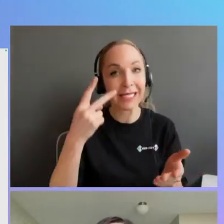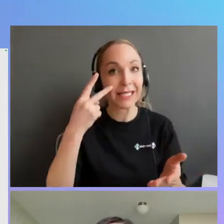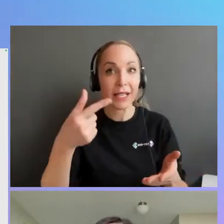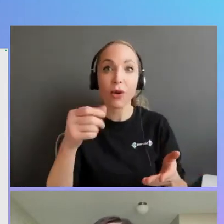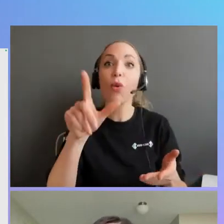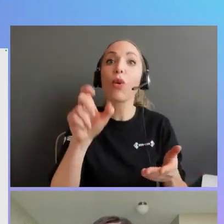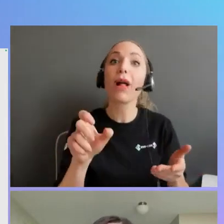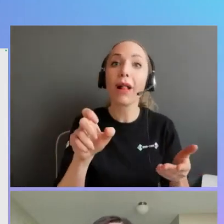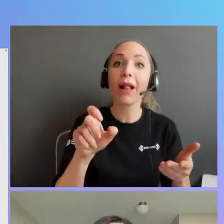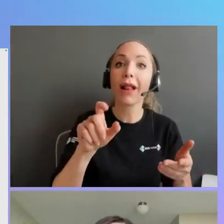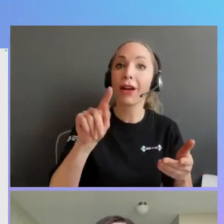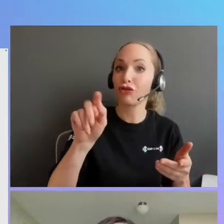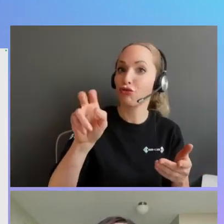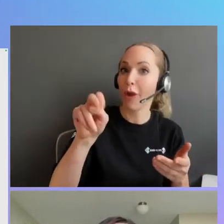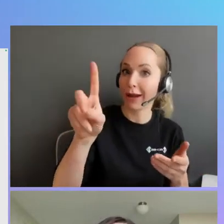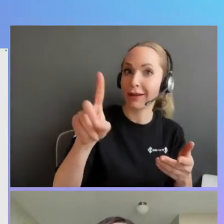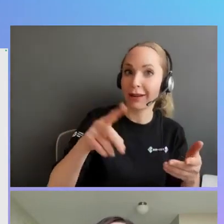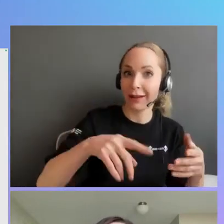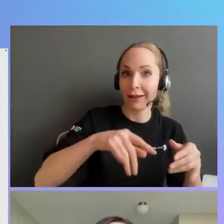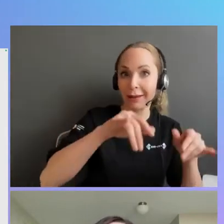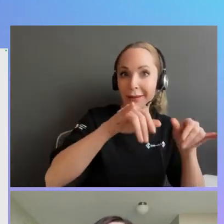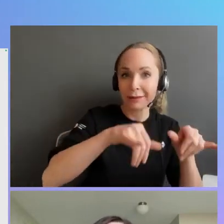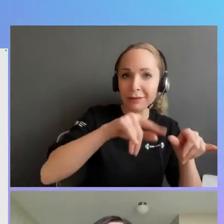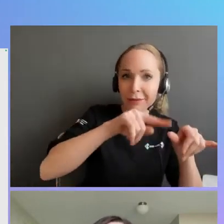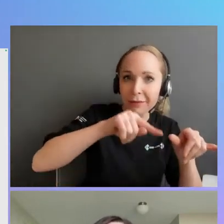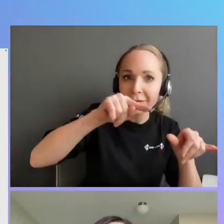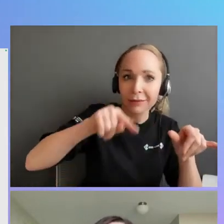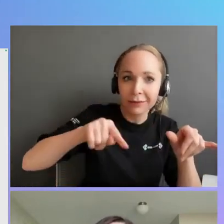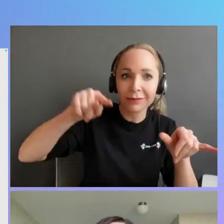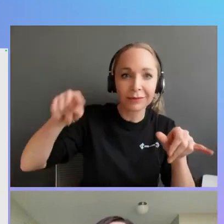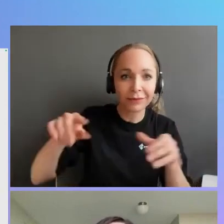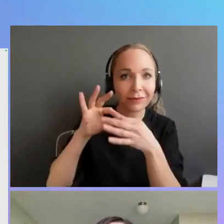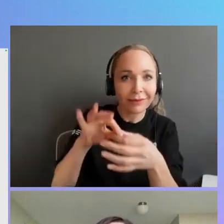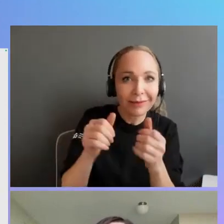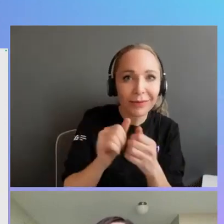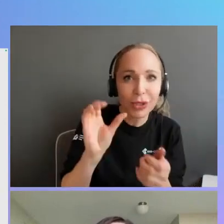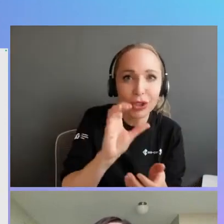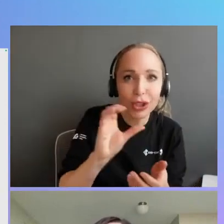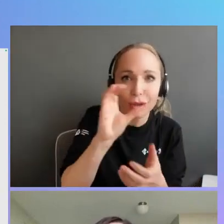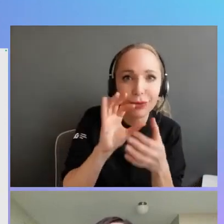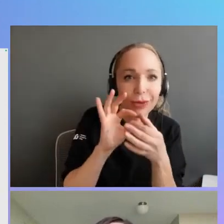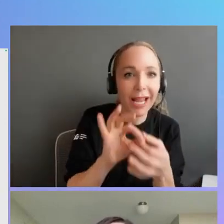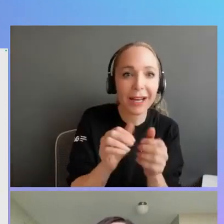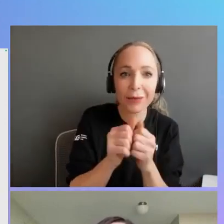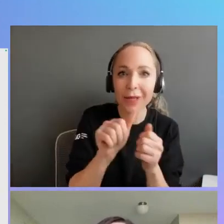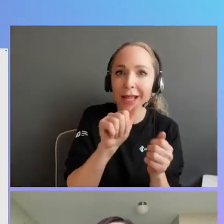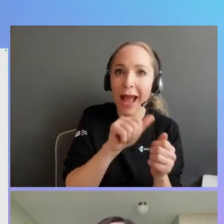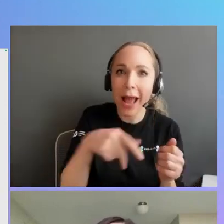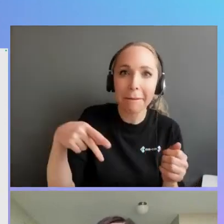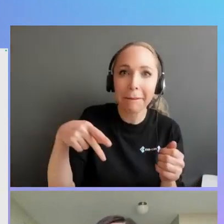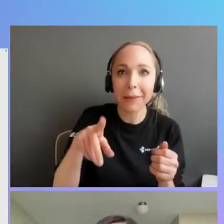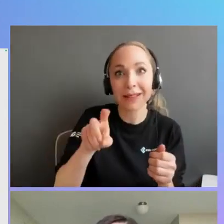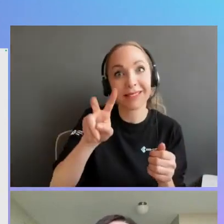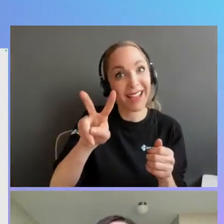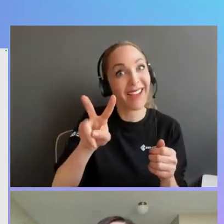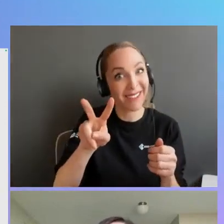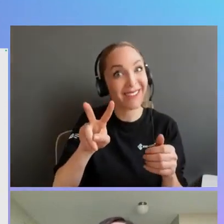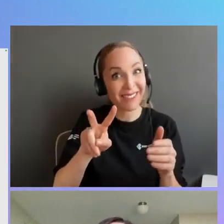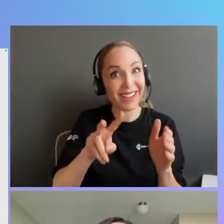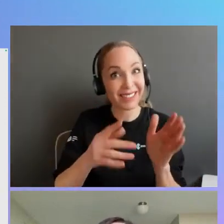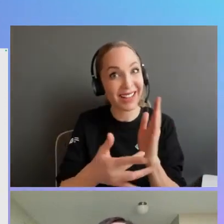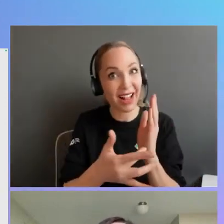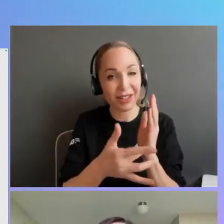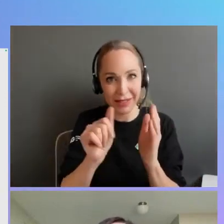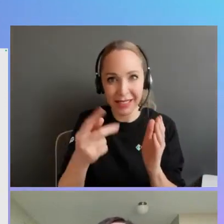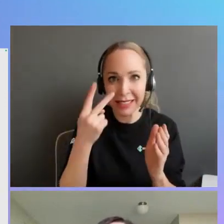in certain terms related to app development technology, we can see interest growing in recent years for cross-platform apps,